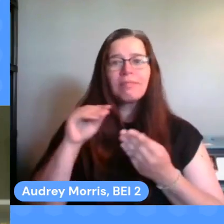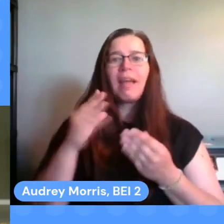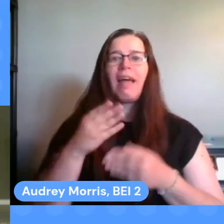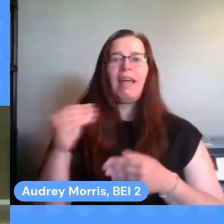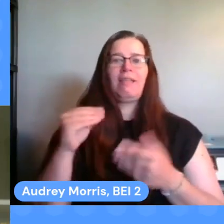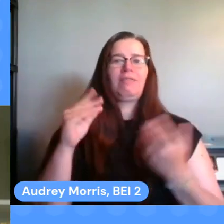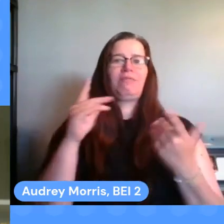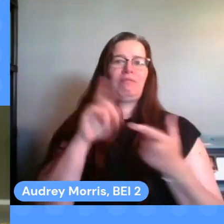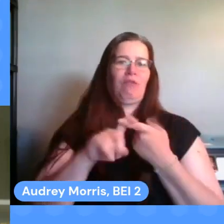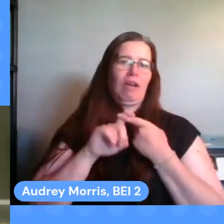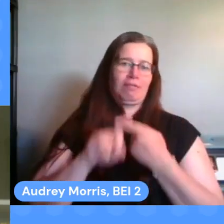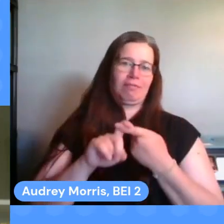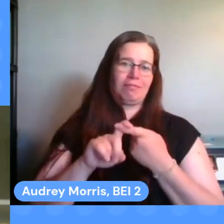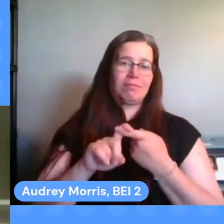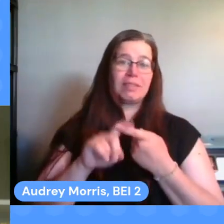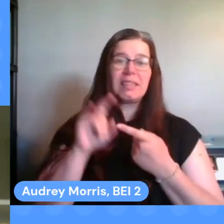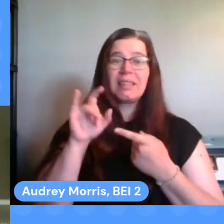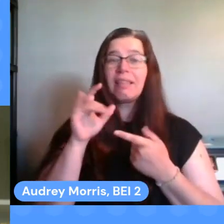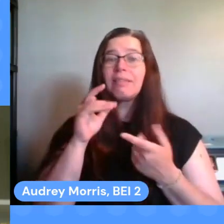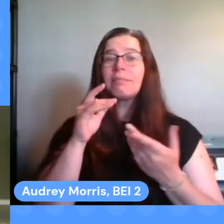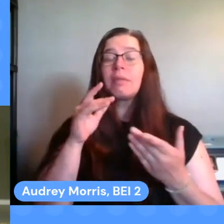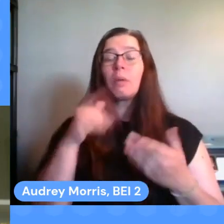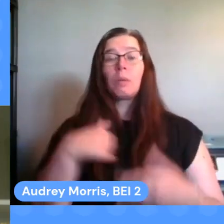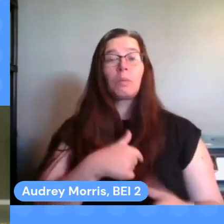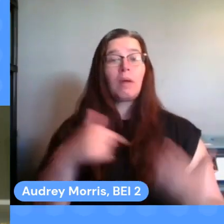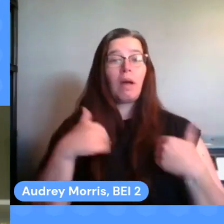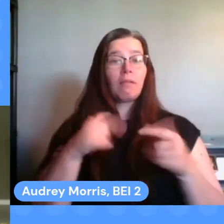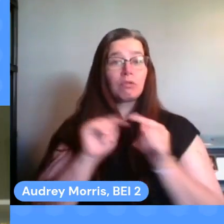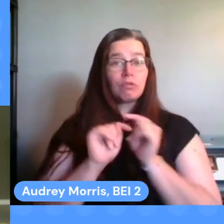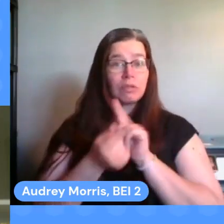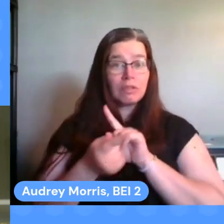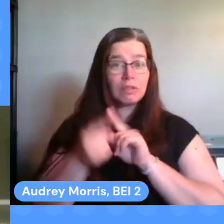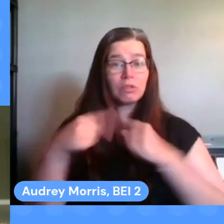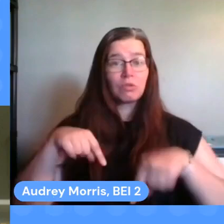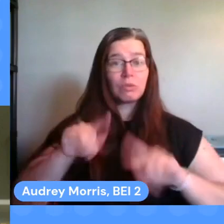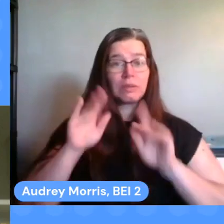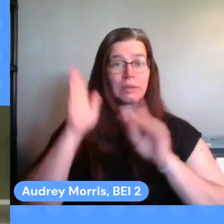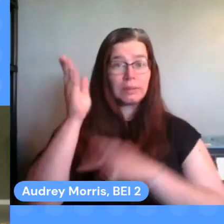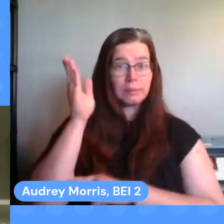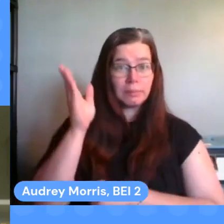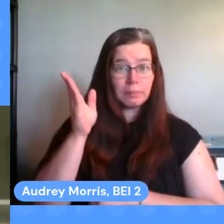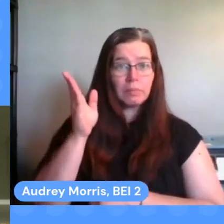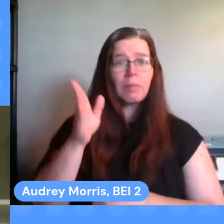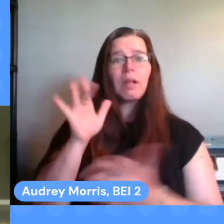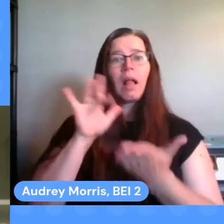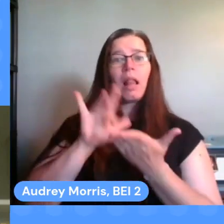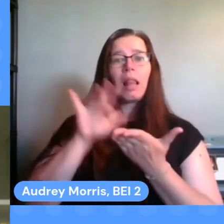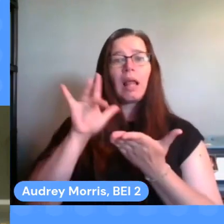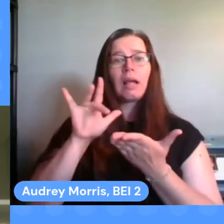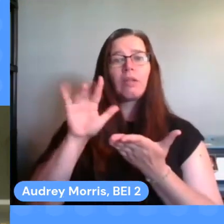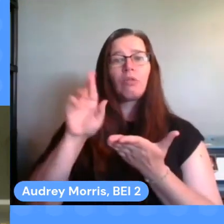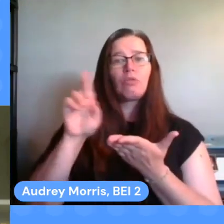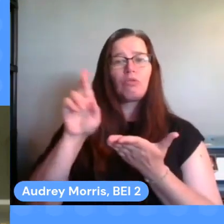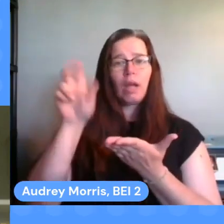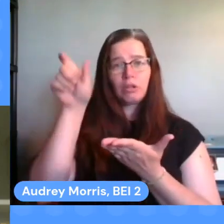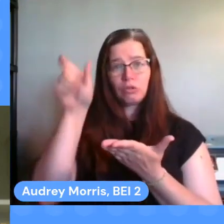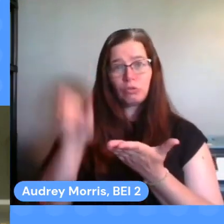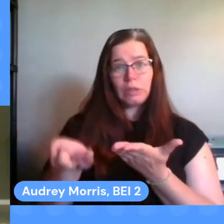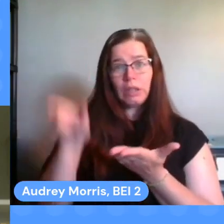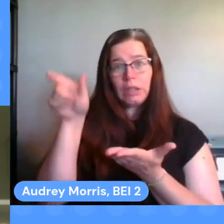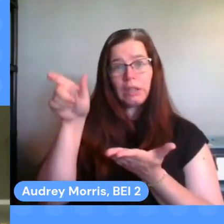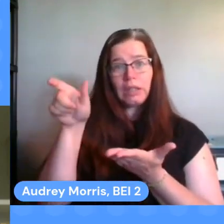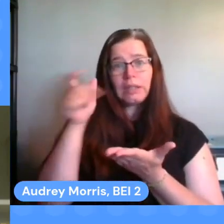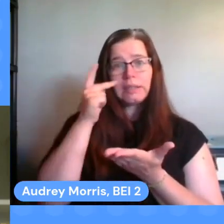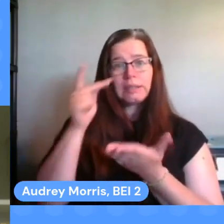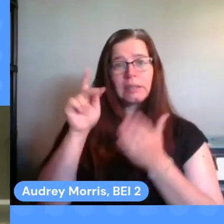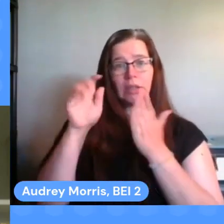conference today, if you need translation while our speakers are talking, please click on the Translation tab on the right side of your screen to see